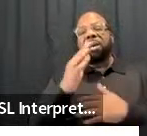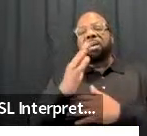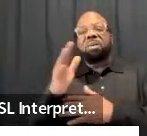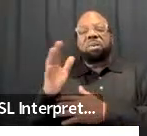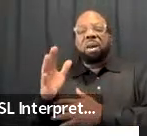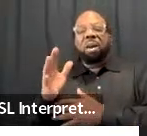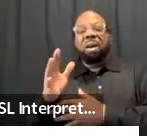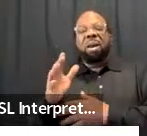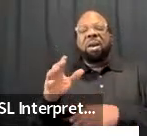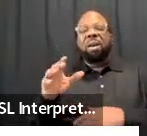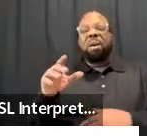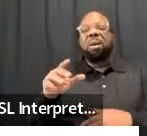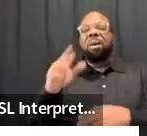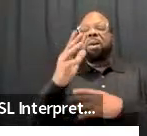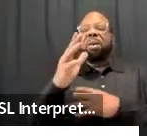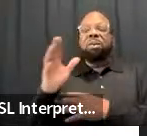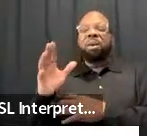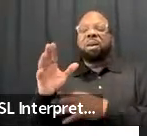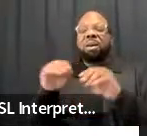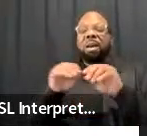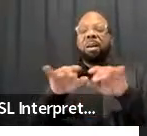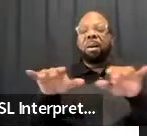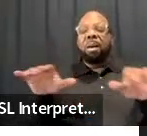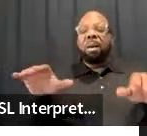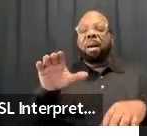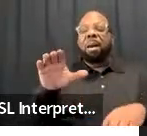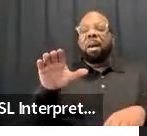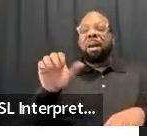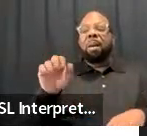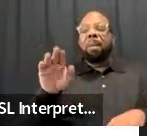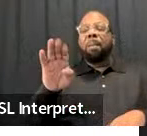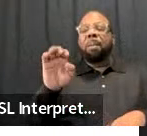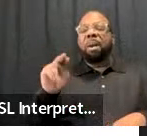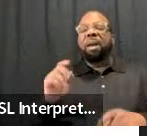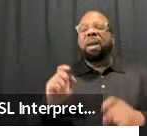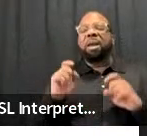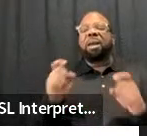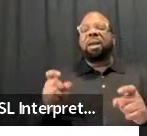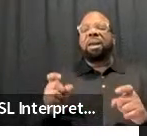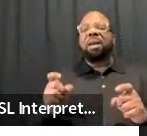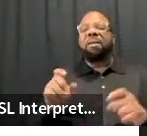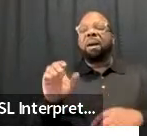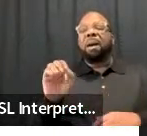of carbon and give free, oxygen in the air.